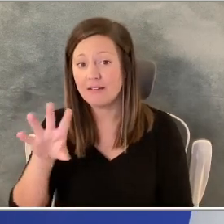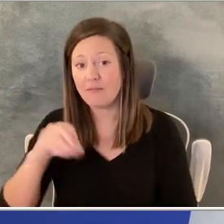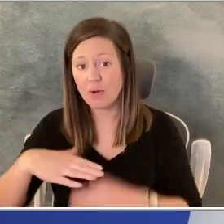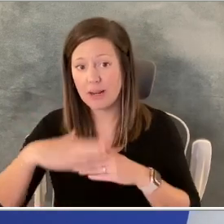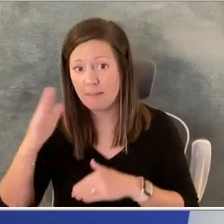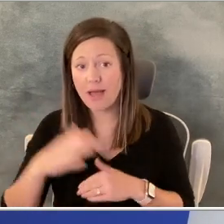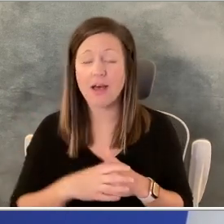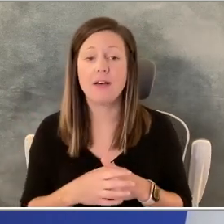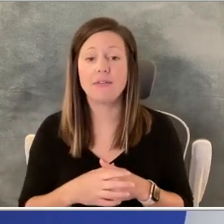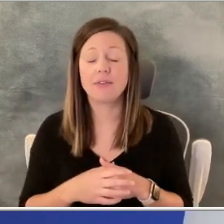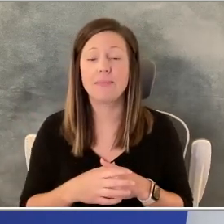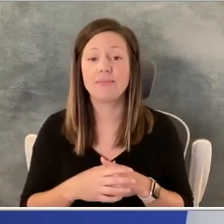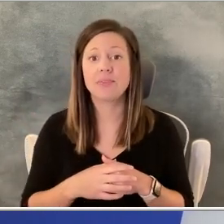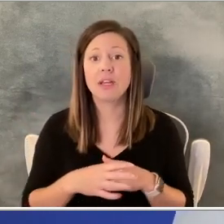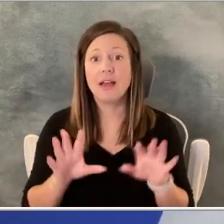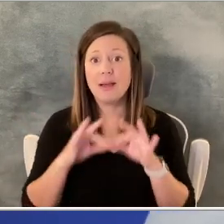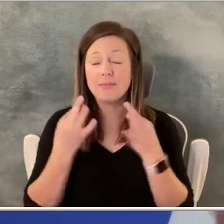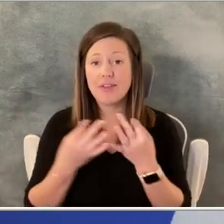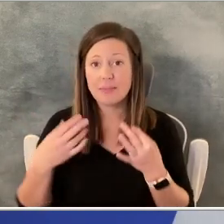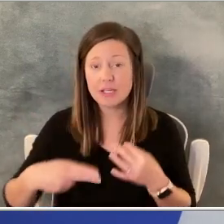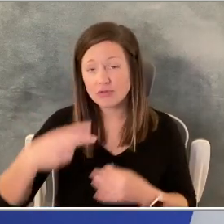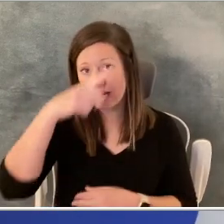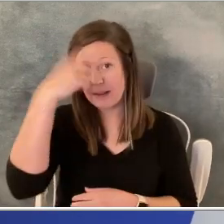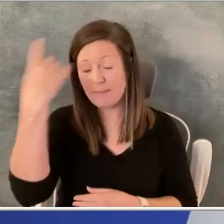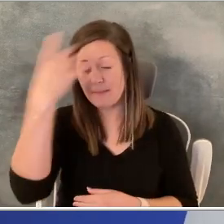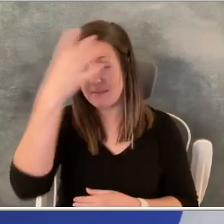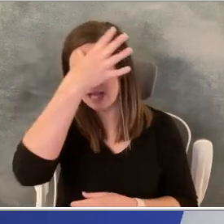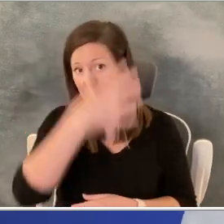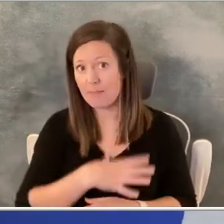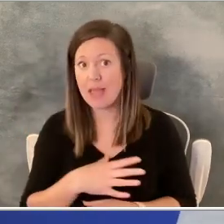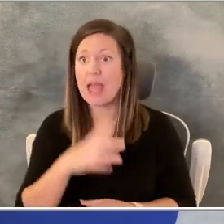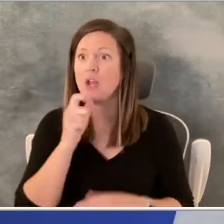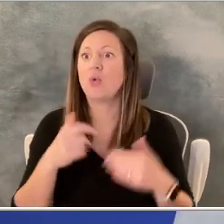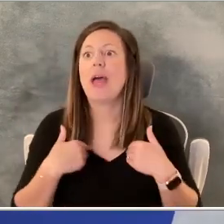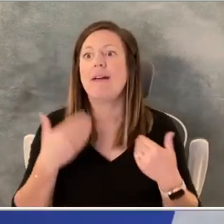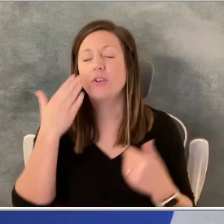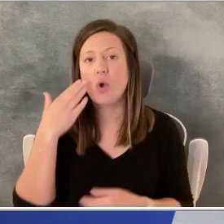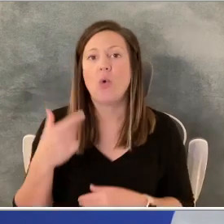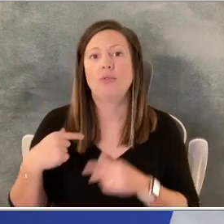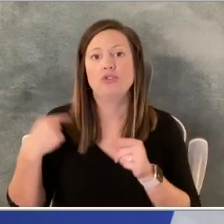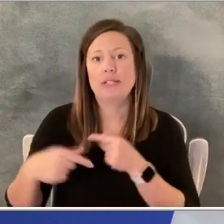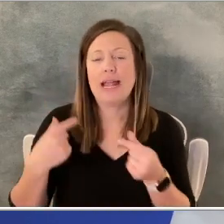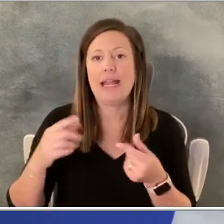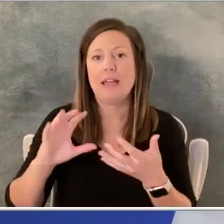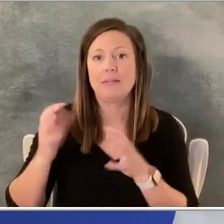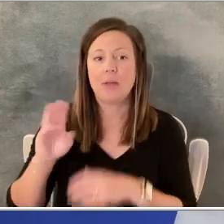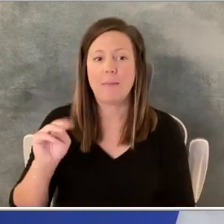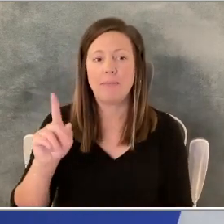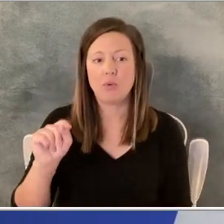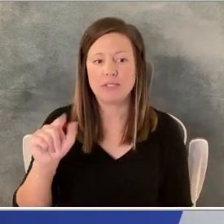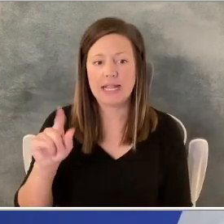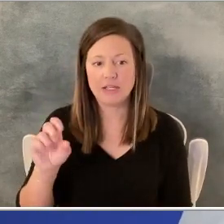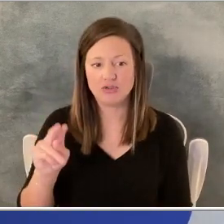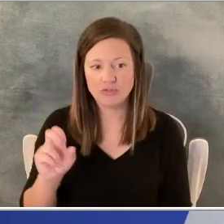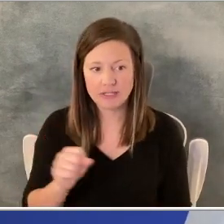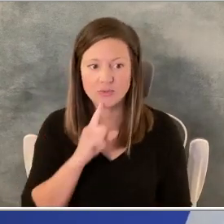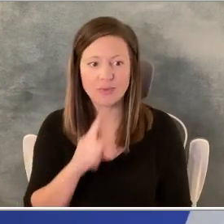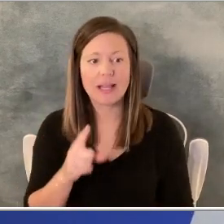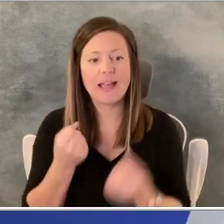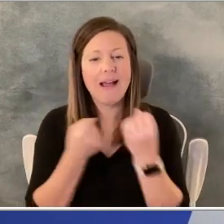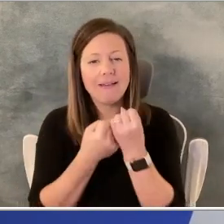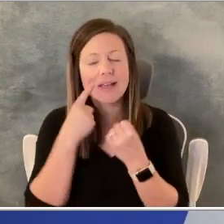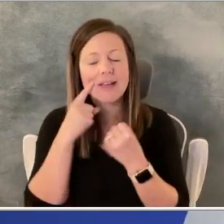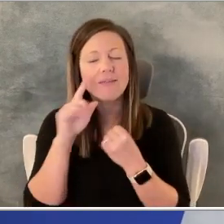black men, men who have known genetic mutations. So I think, again, being an advocate for your health and taking charge of your